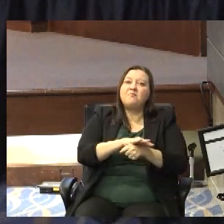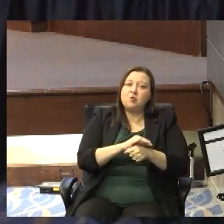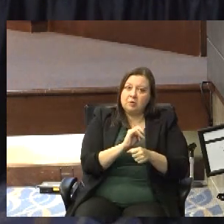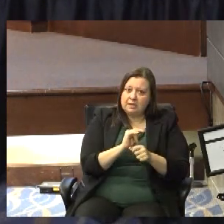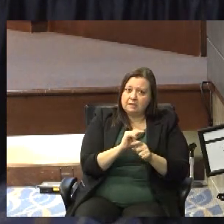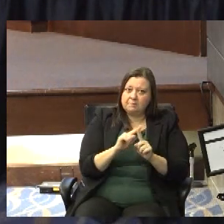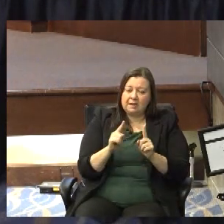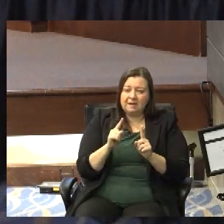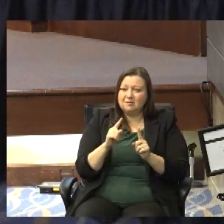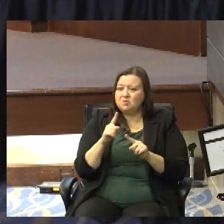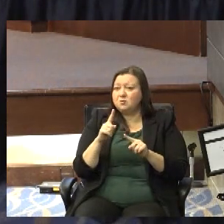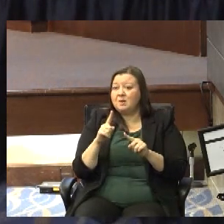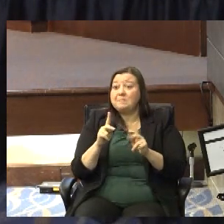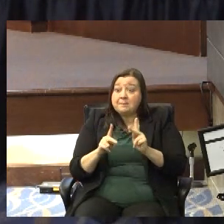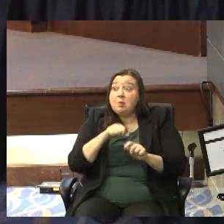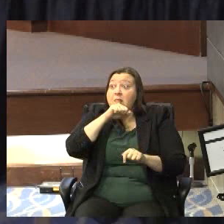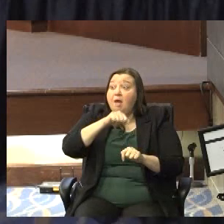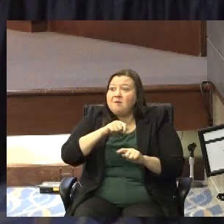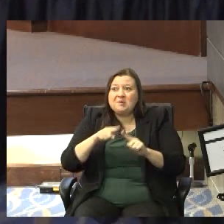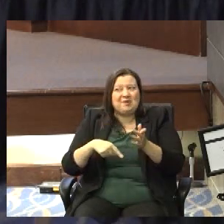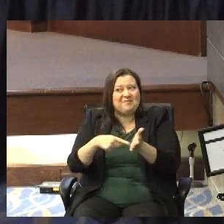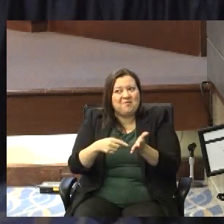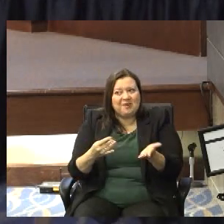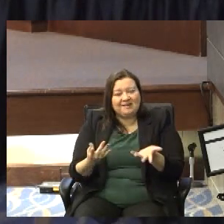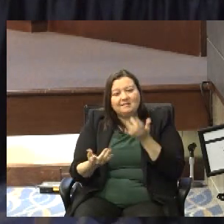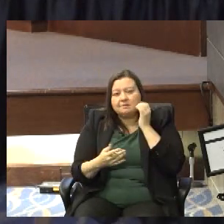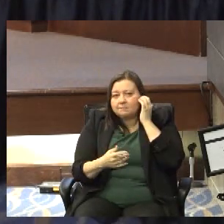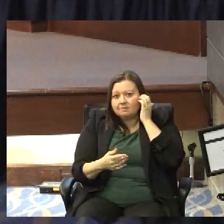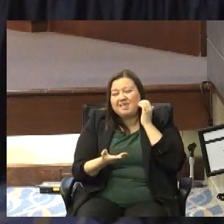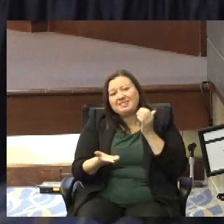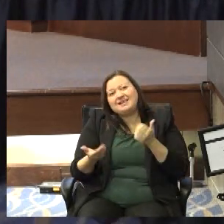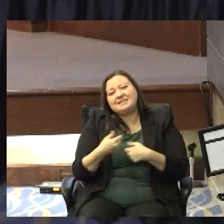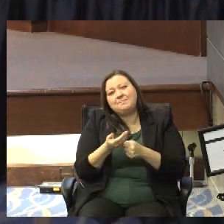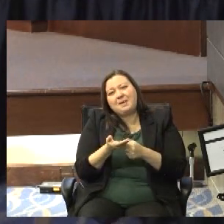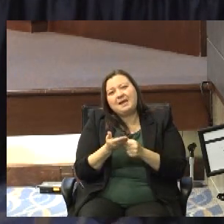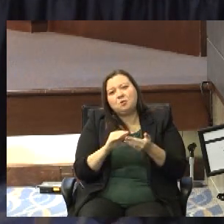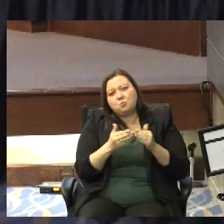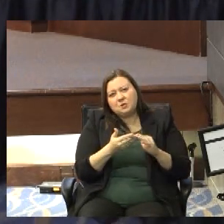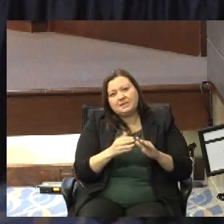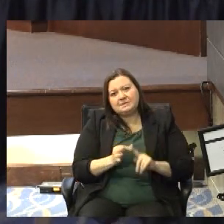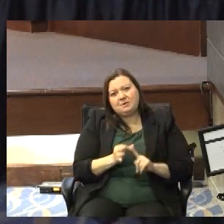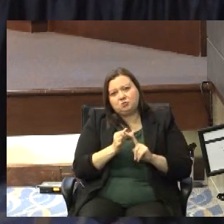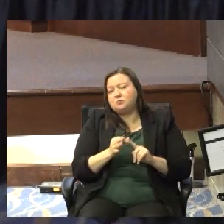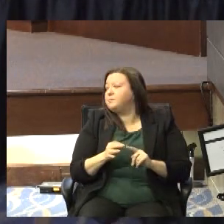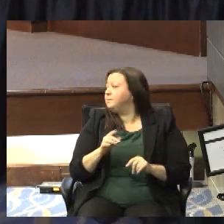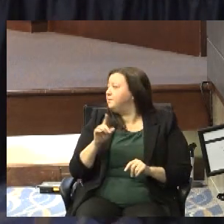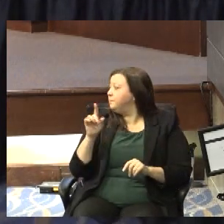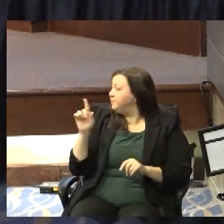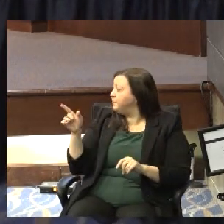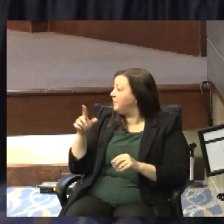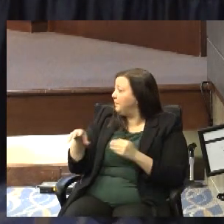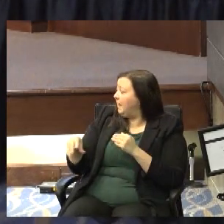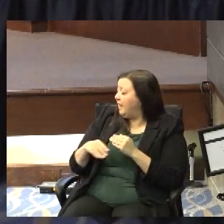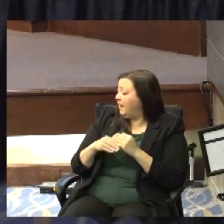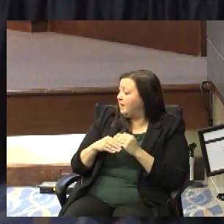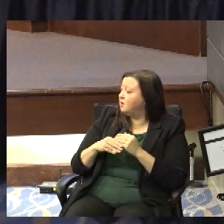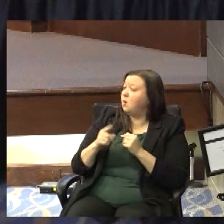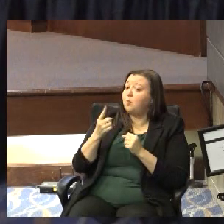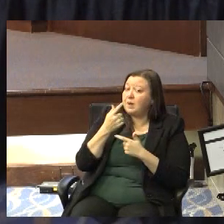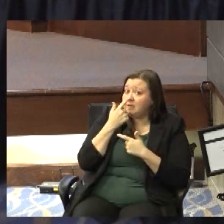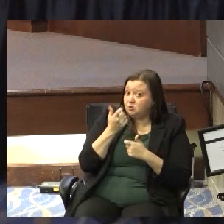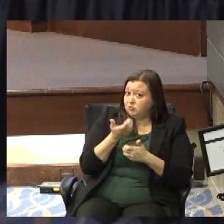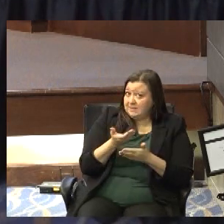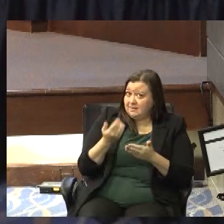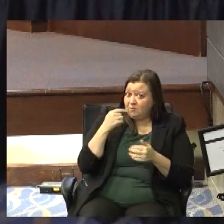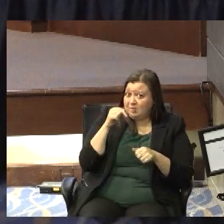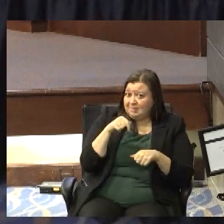to do the things that everybody loves and make these communities special. Yeah, and council member, if I can add to that, I think one of the interesting things